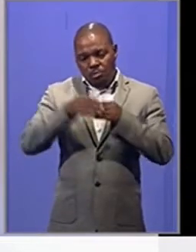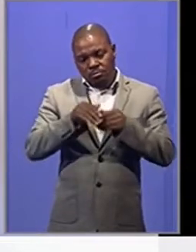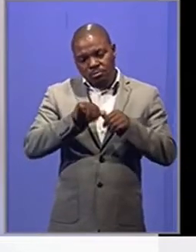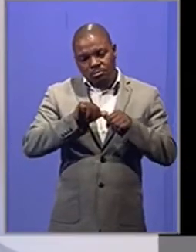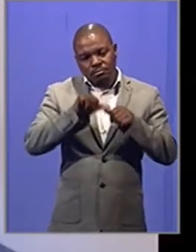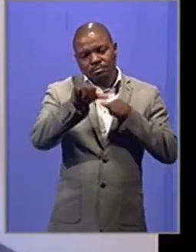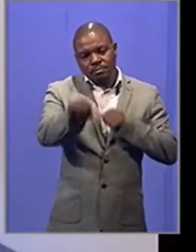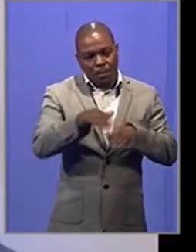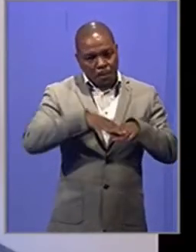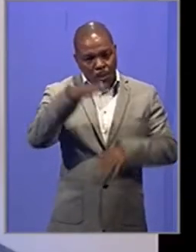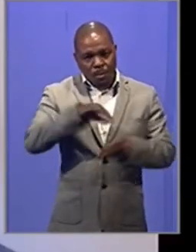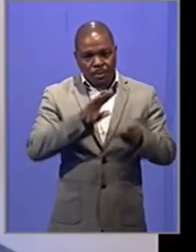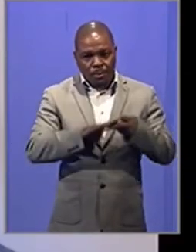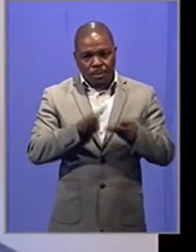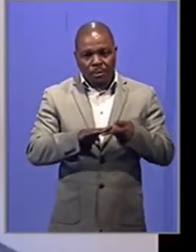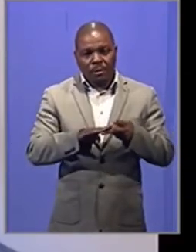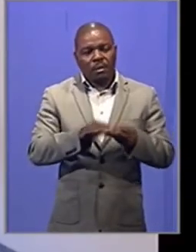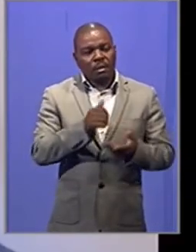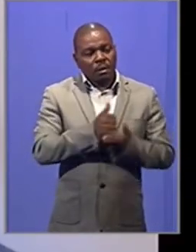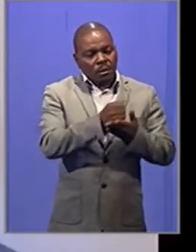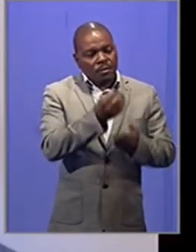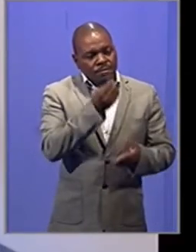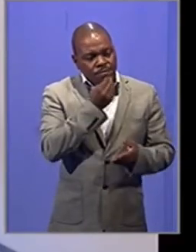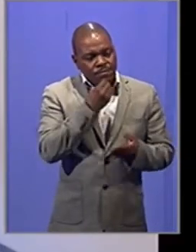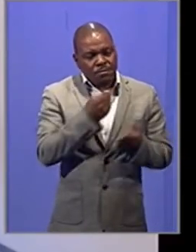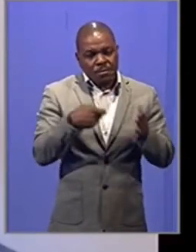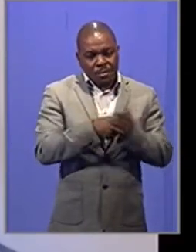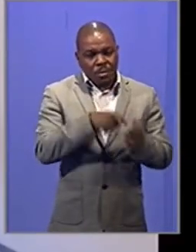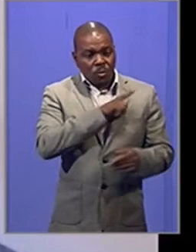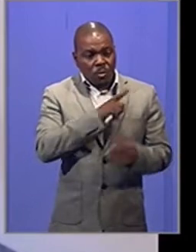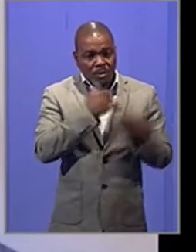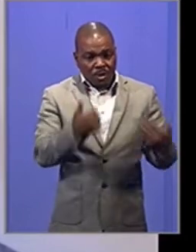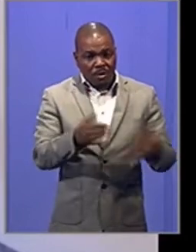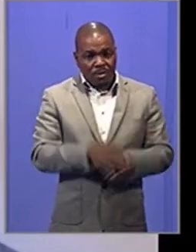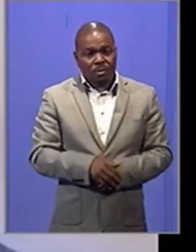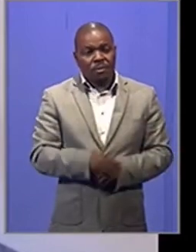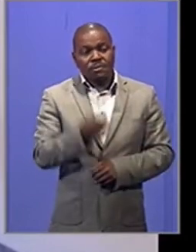at least the food poverty line, which is currently at